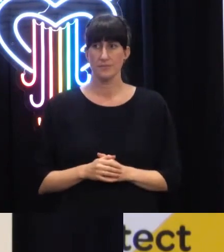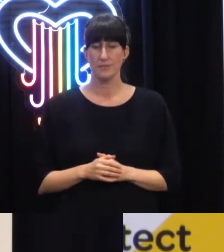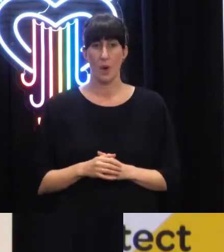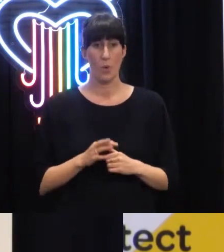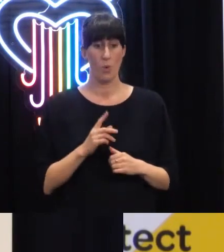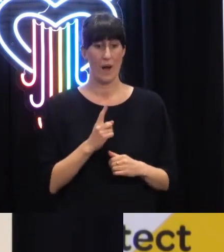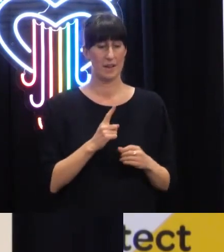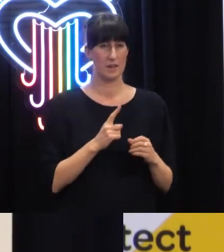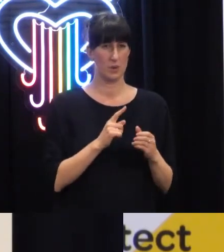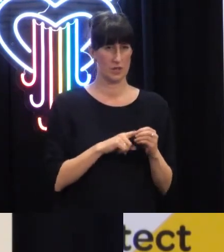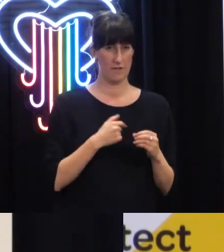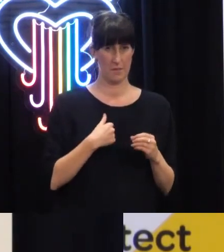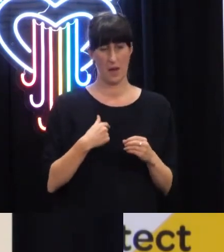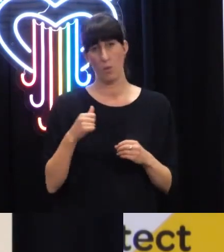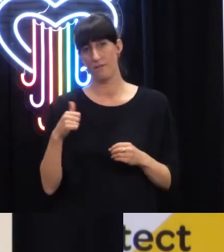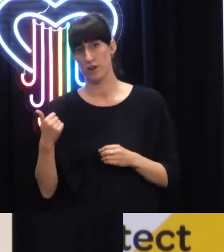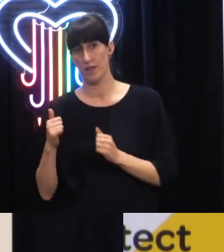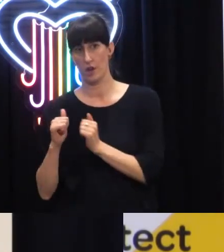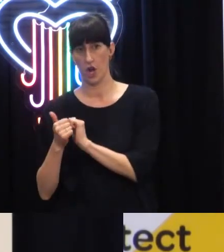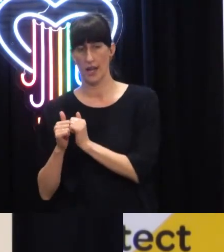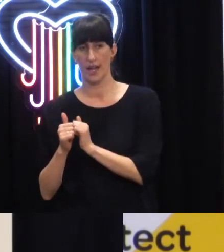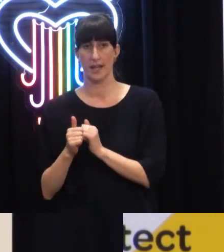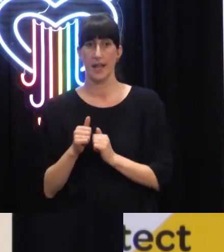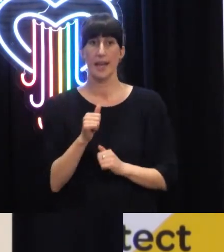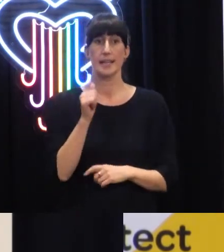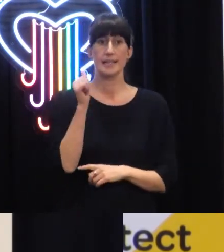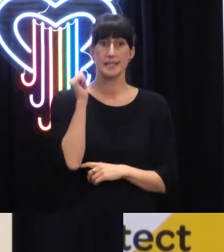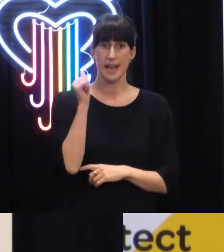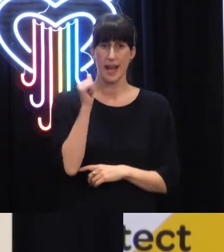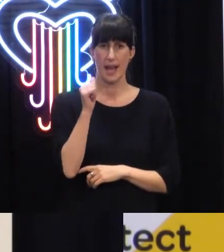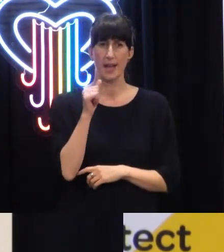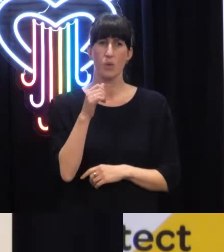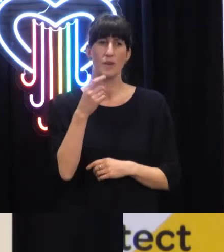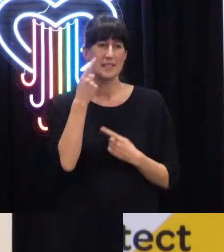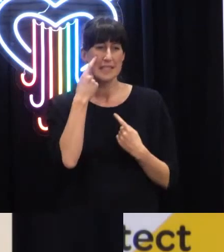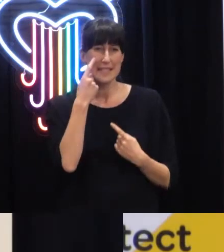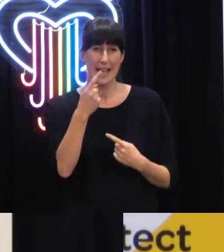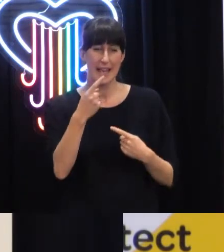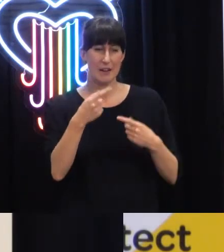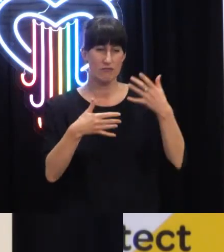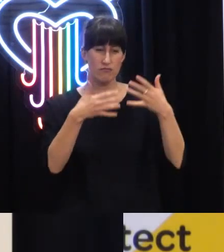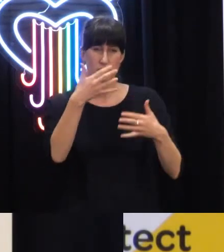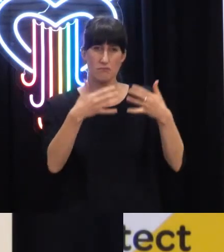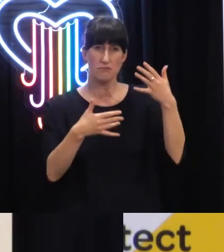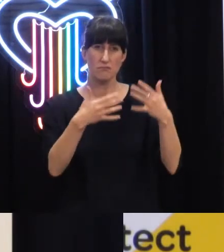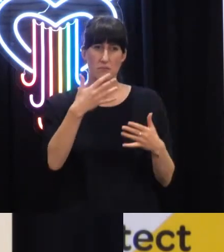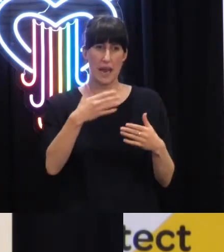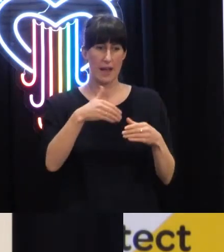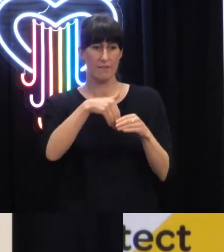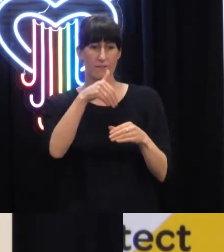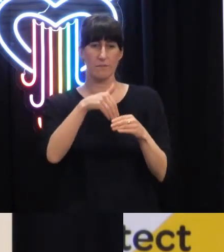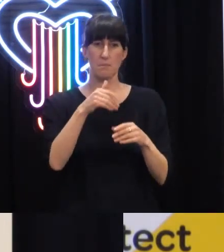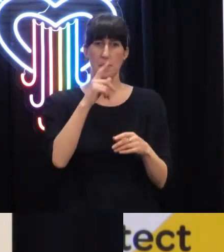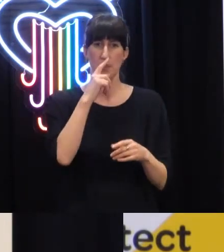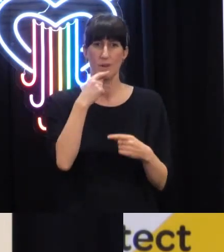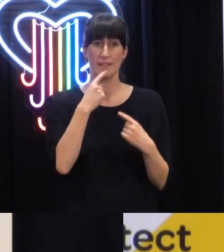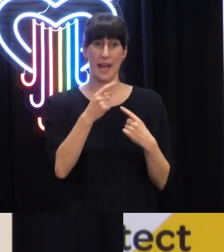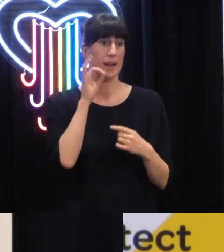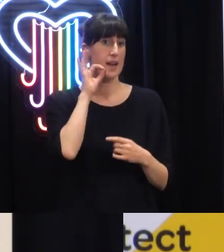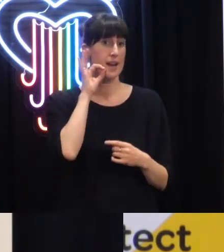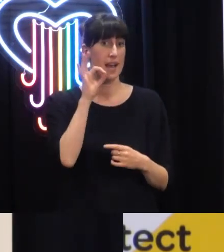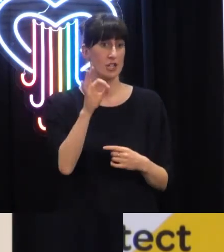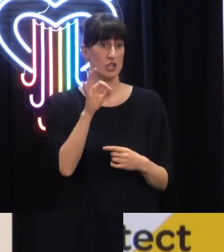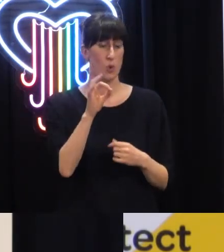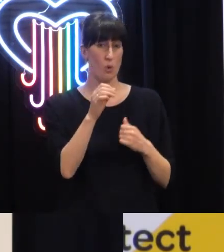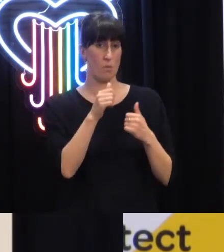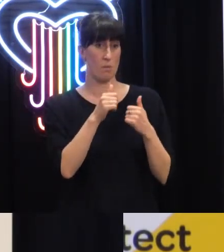on behalf of a colleague. There's been a couple of polls out yesterday that show the Labour Party doing quite well. Not so the same story for the National